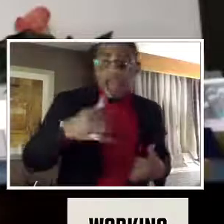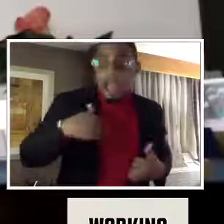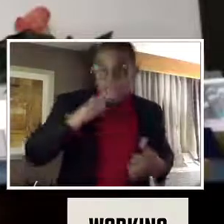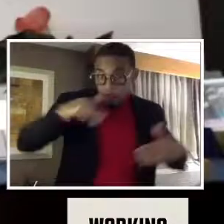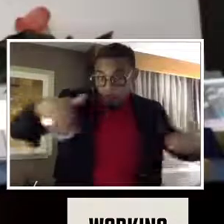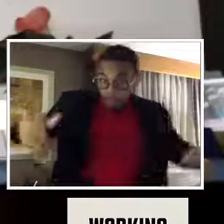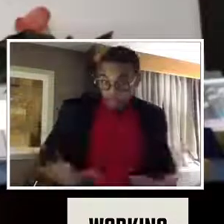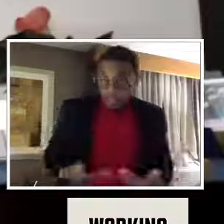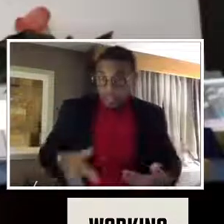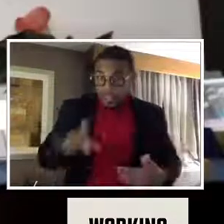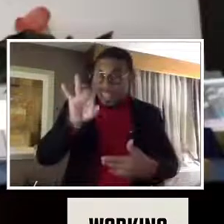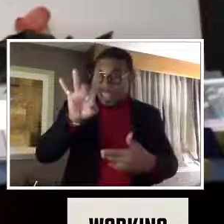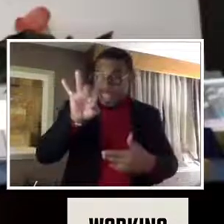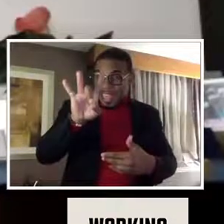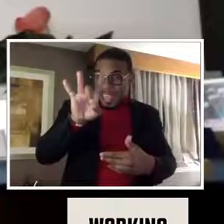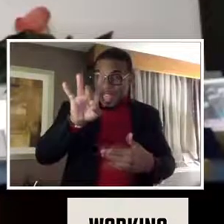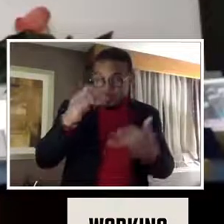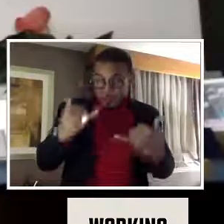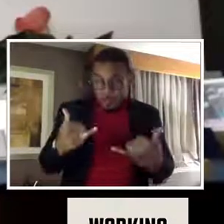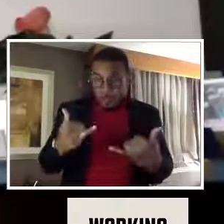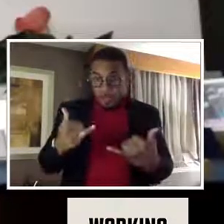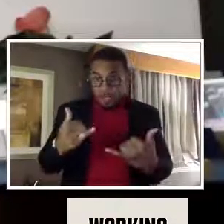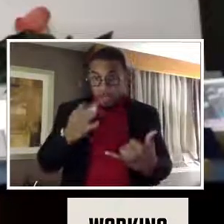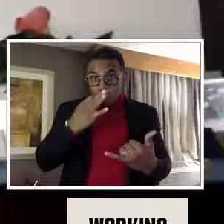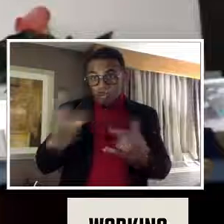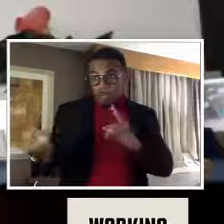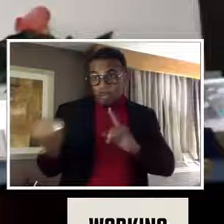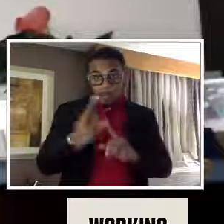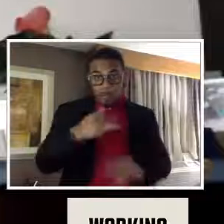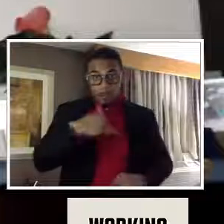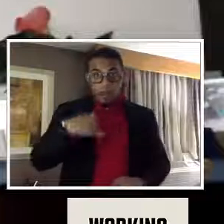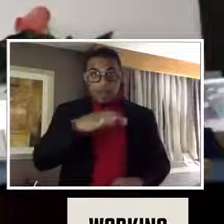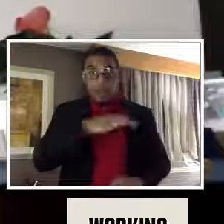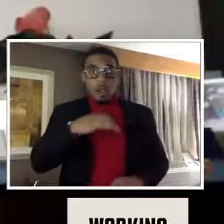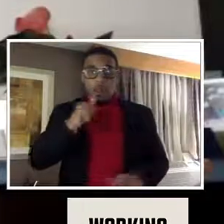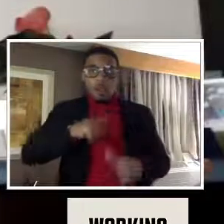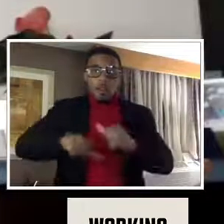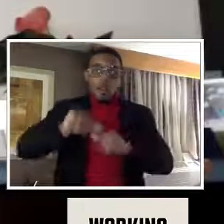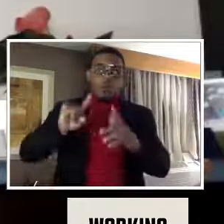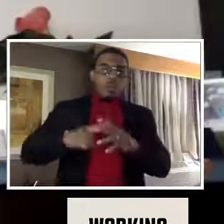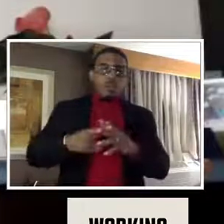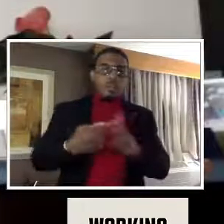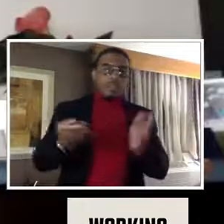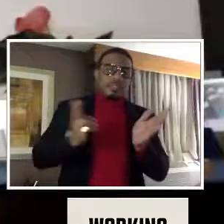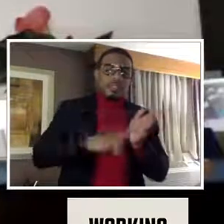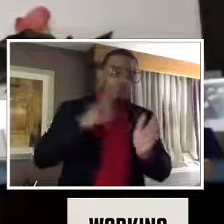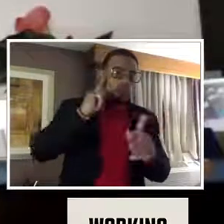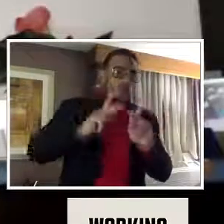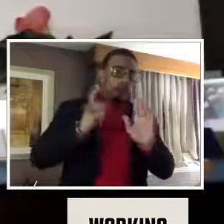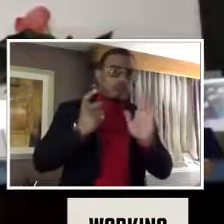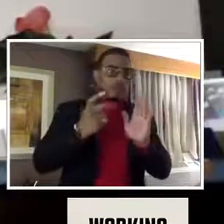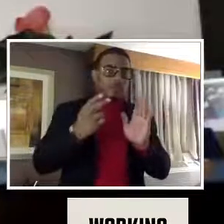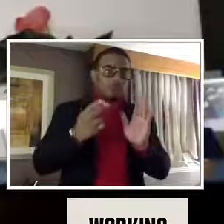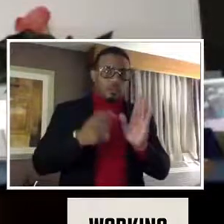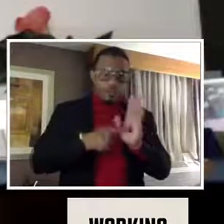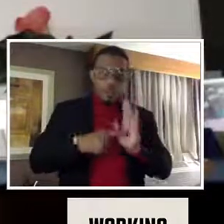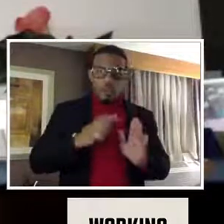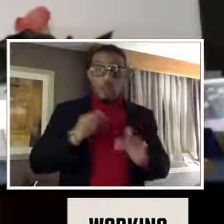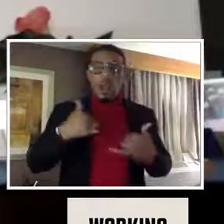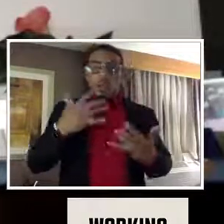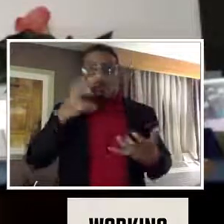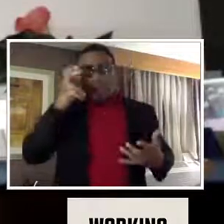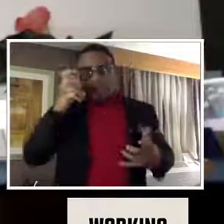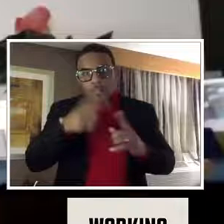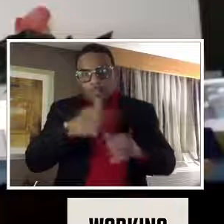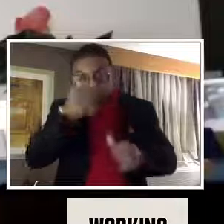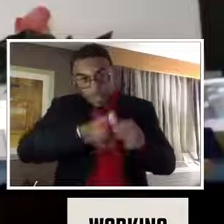to introduce 8 current and incoming members of Congress who are among the original signers of the People's Charter. And what I want to